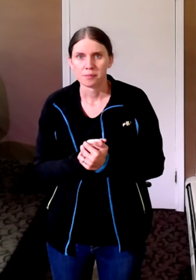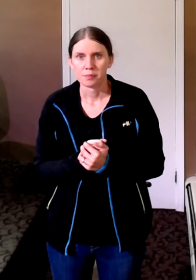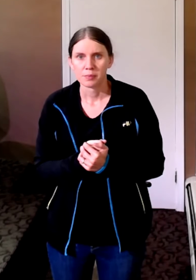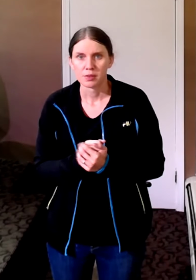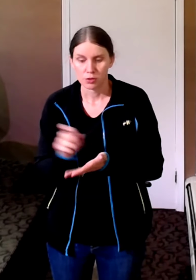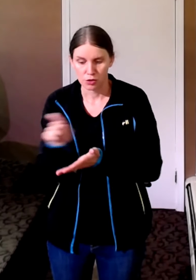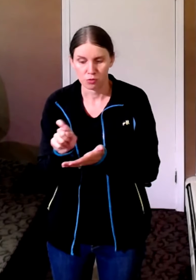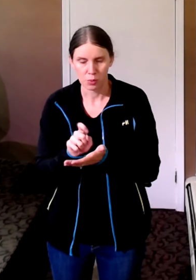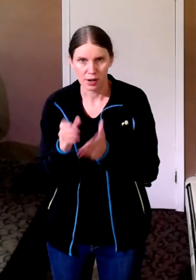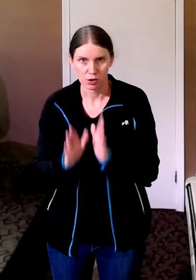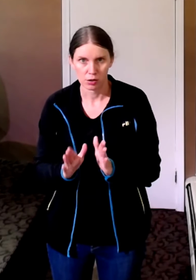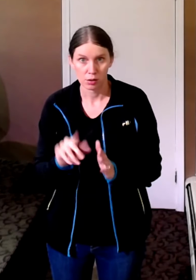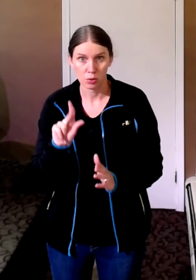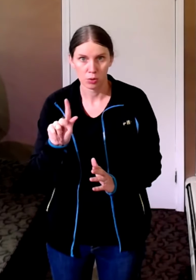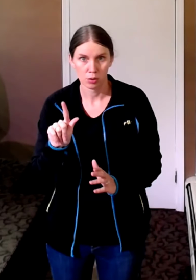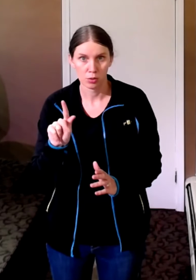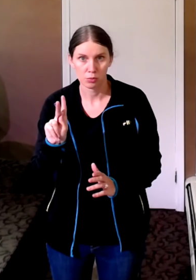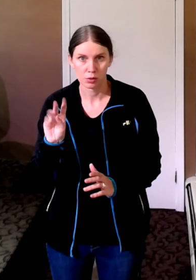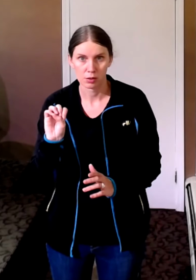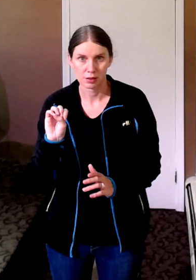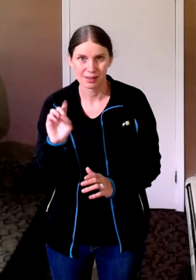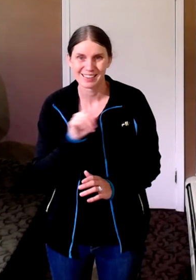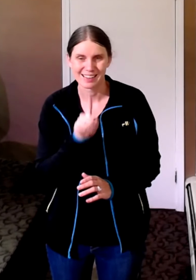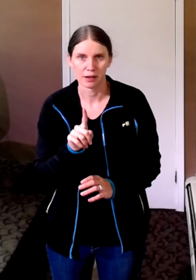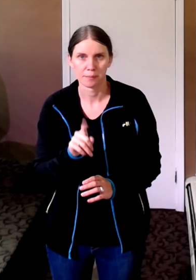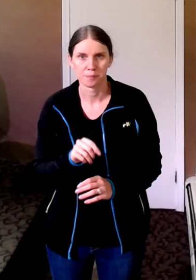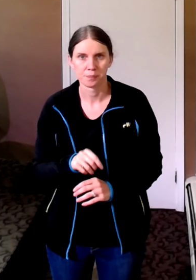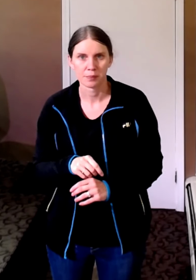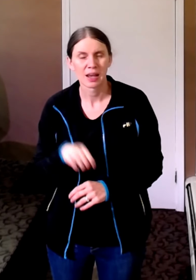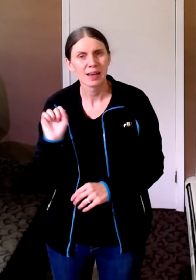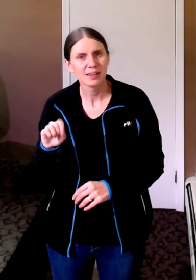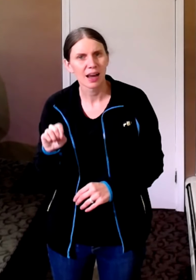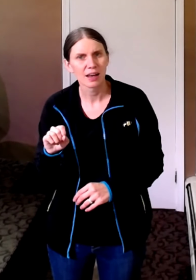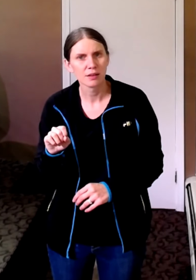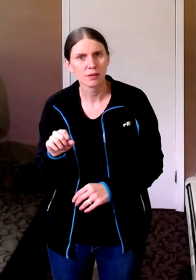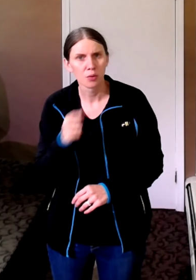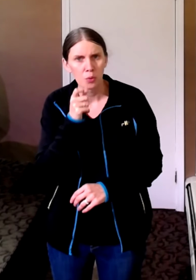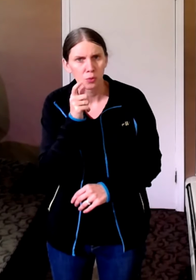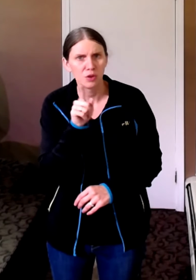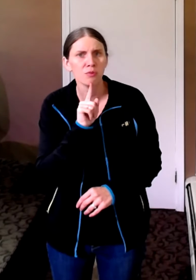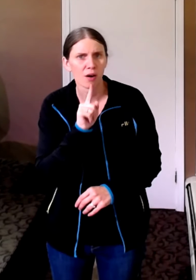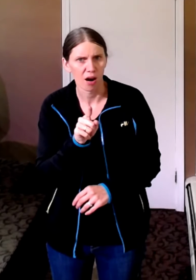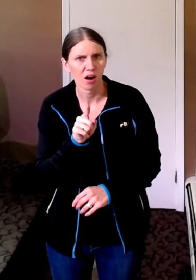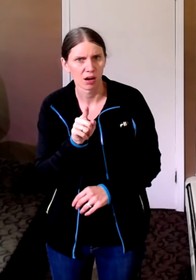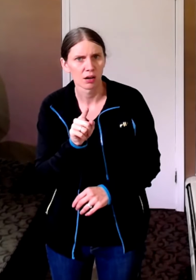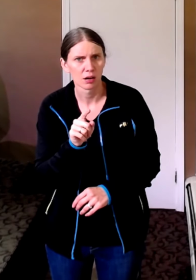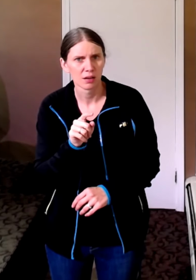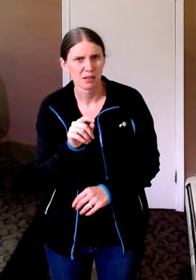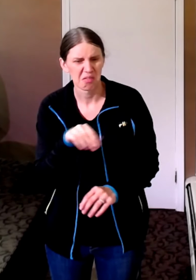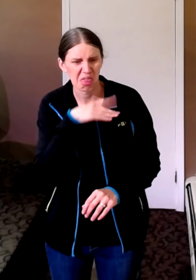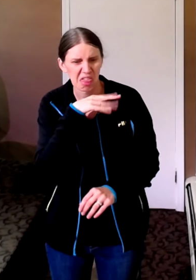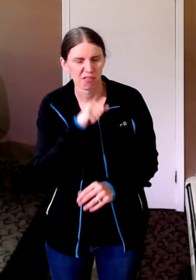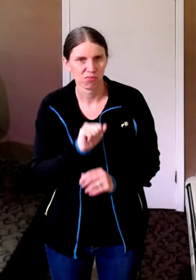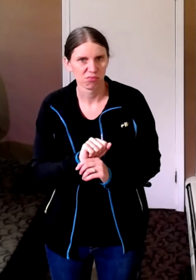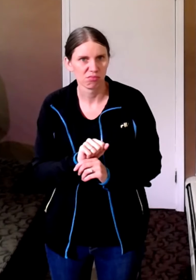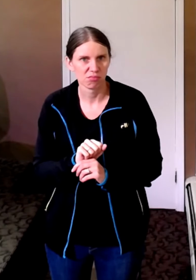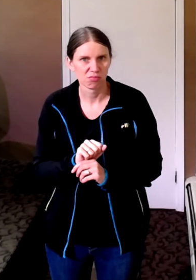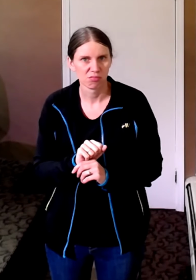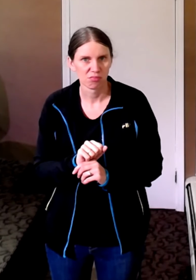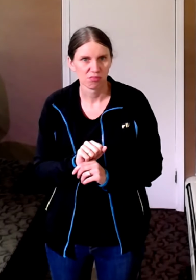the writer, Luke, Dr. Luke, is saying is even though that's who you are, you know,